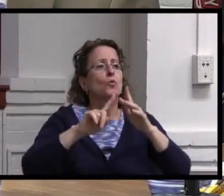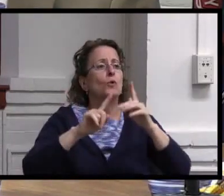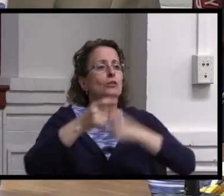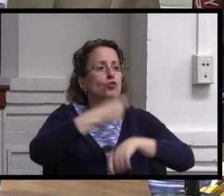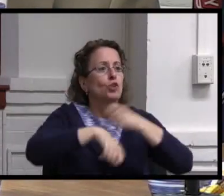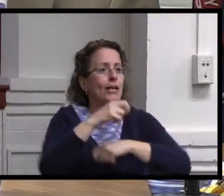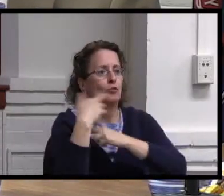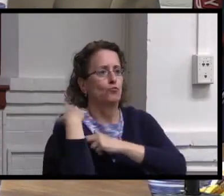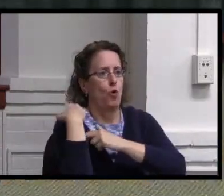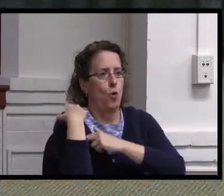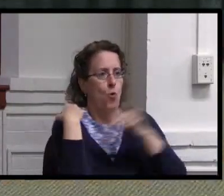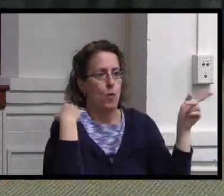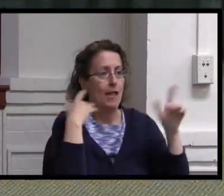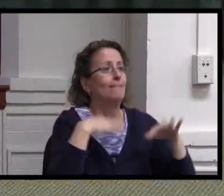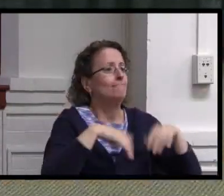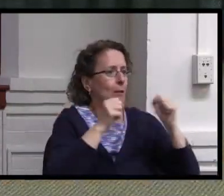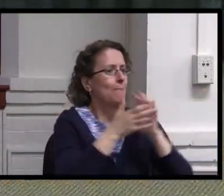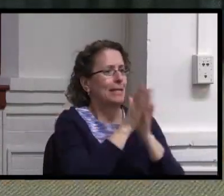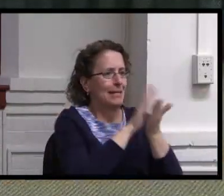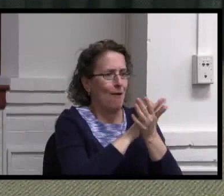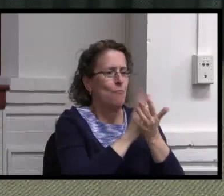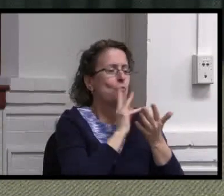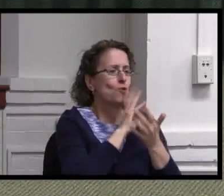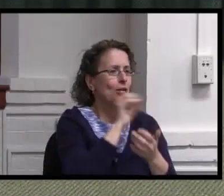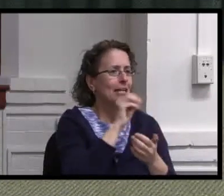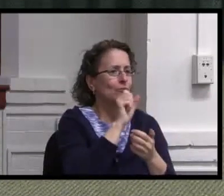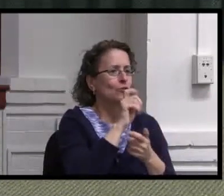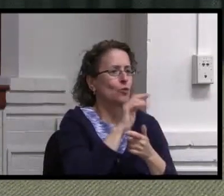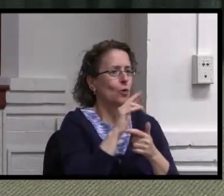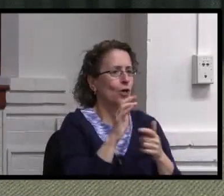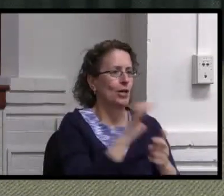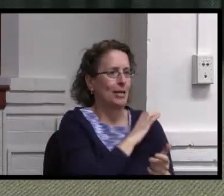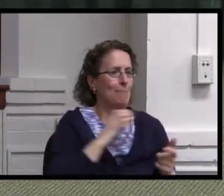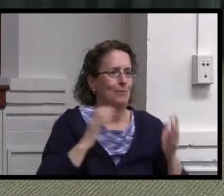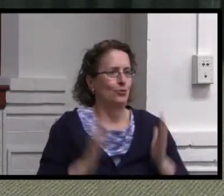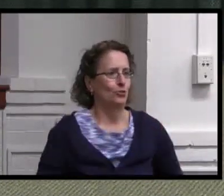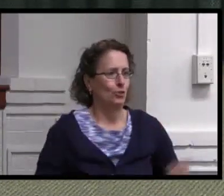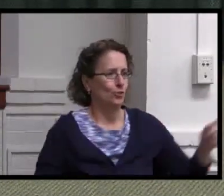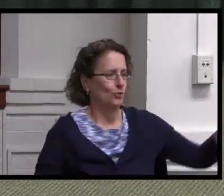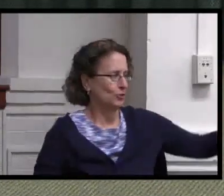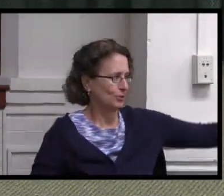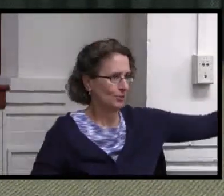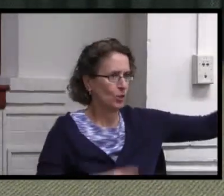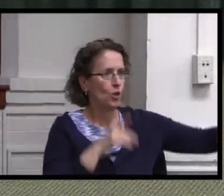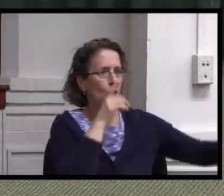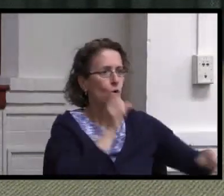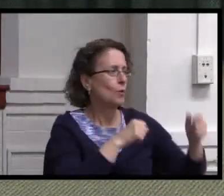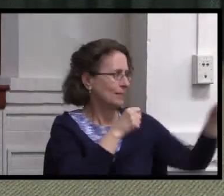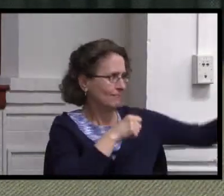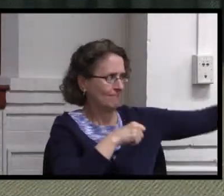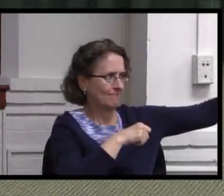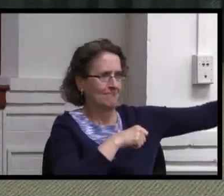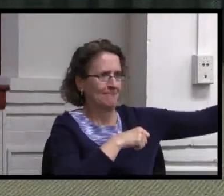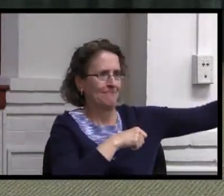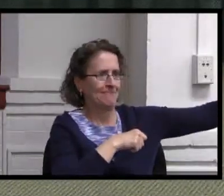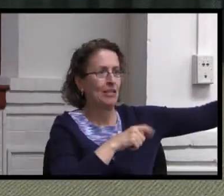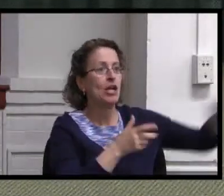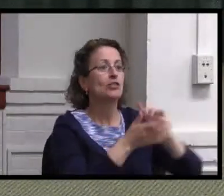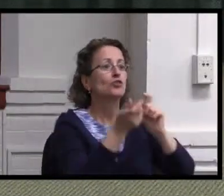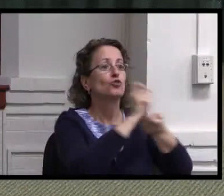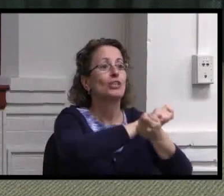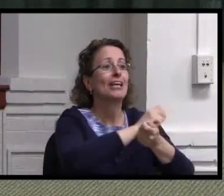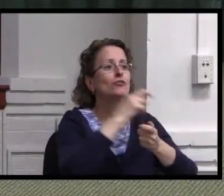commissioners. So moved. We have a motion to convene as water and sewer commissioners. All those in favor, please say aye. Aye. Aye.